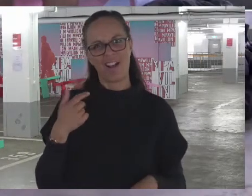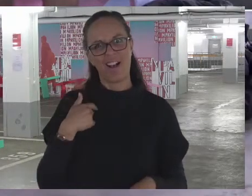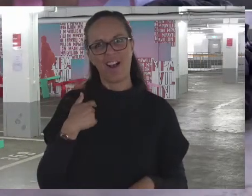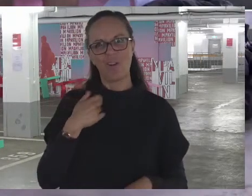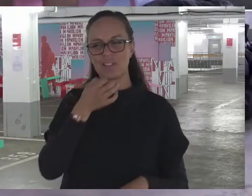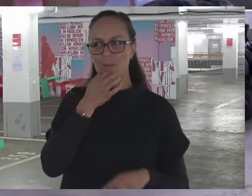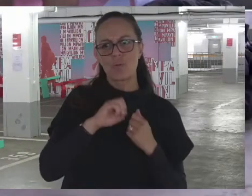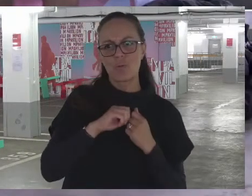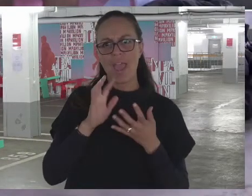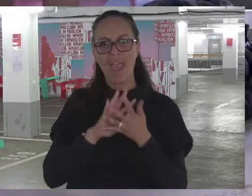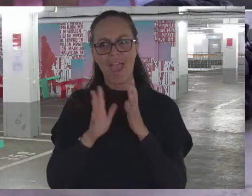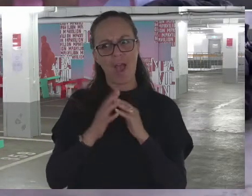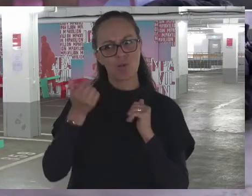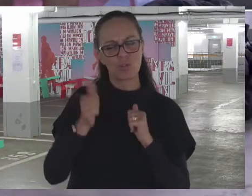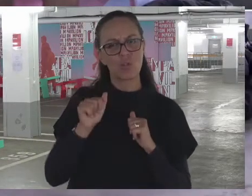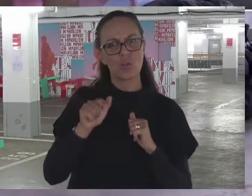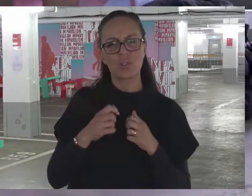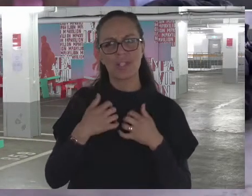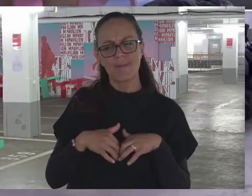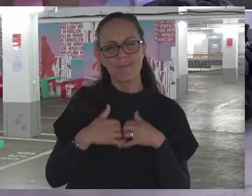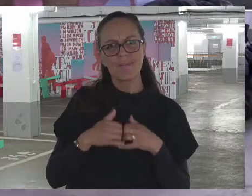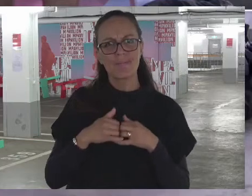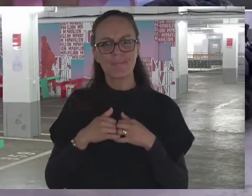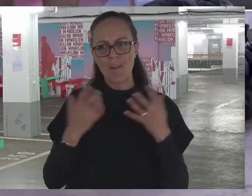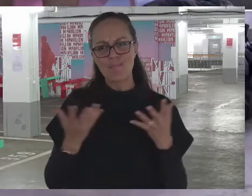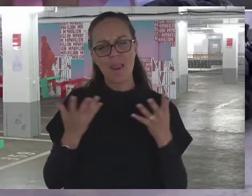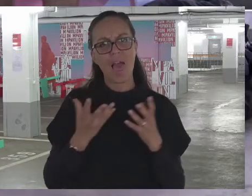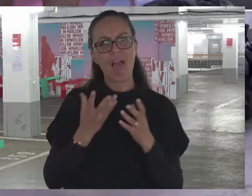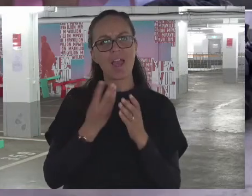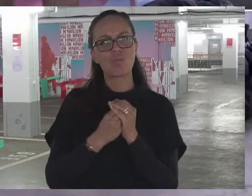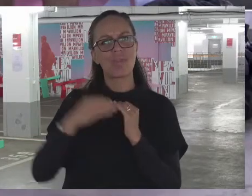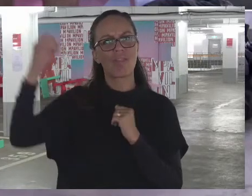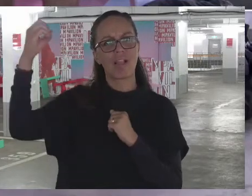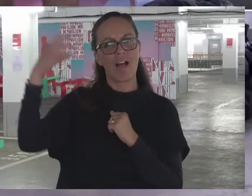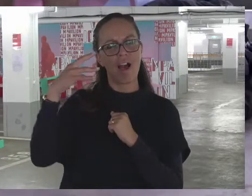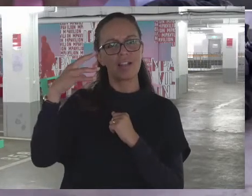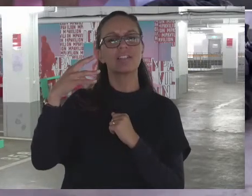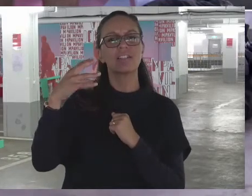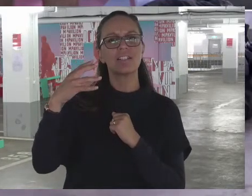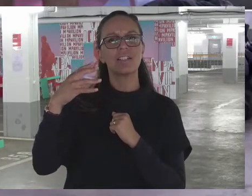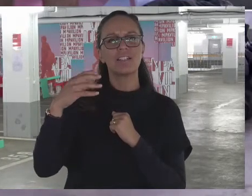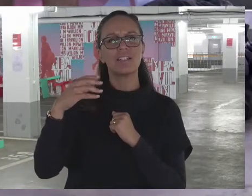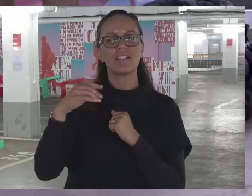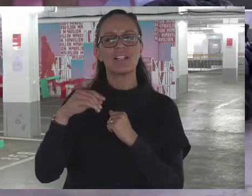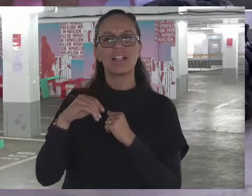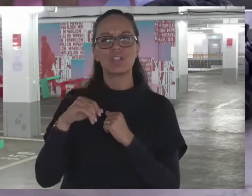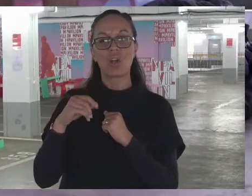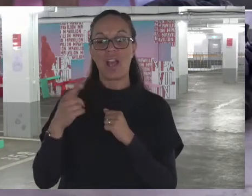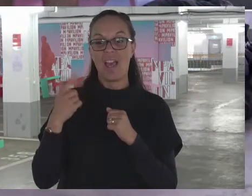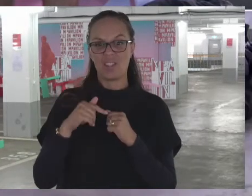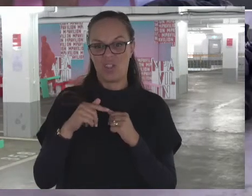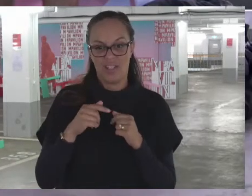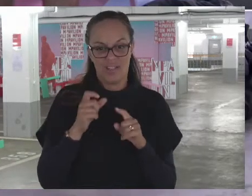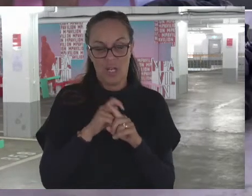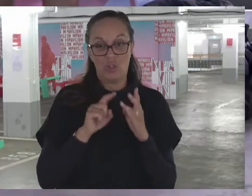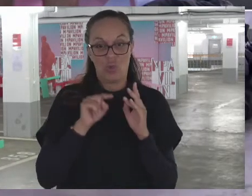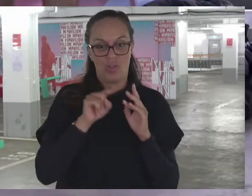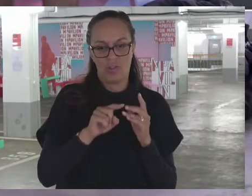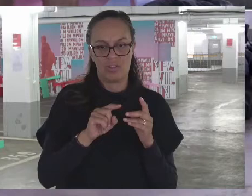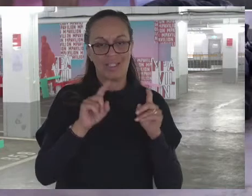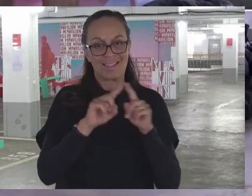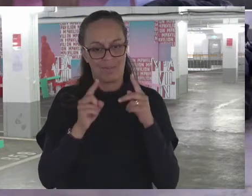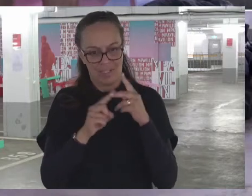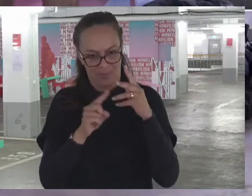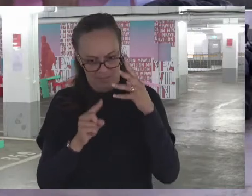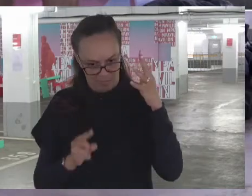Or so I guess, bringing those elements in and then putting them on the street to then bring the